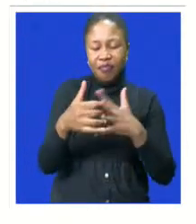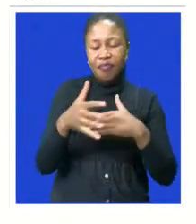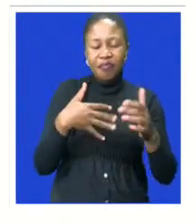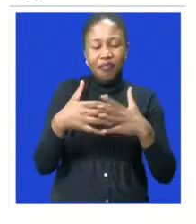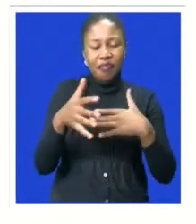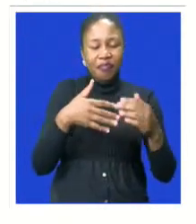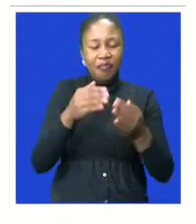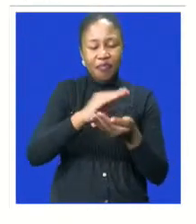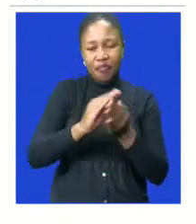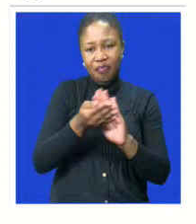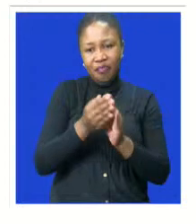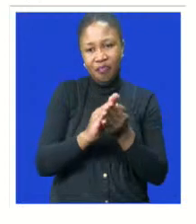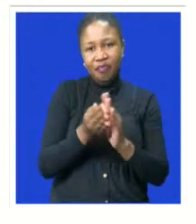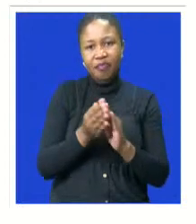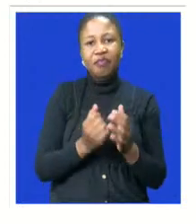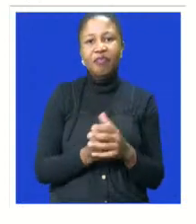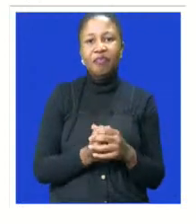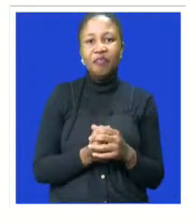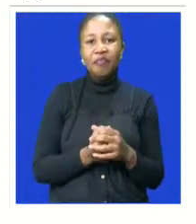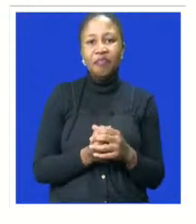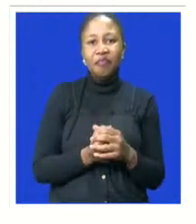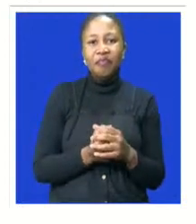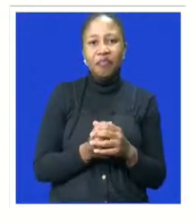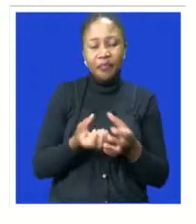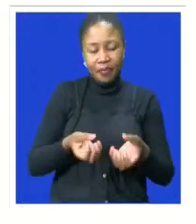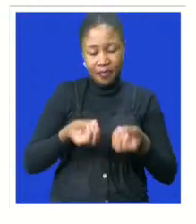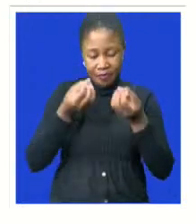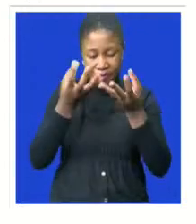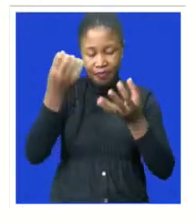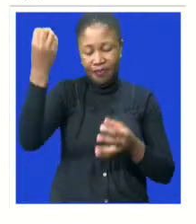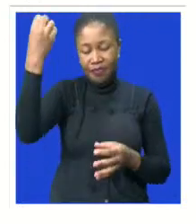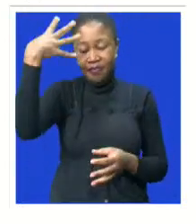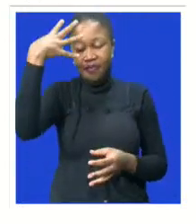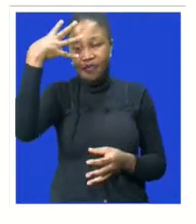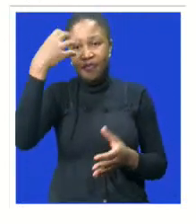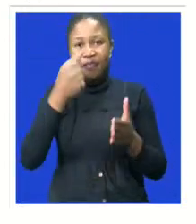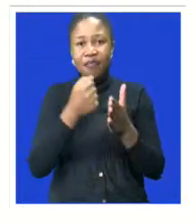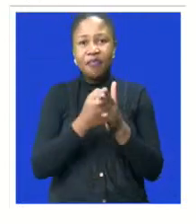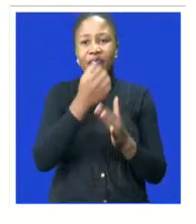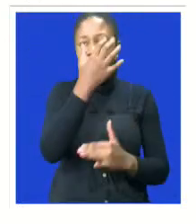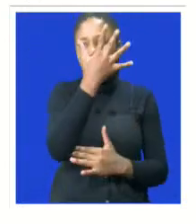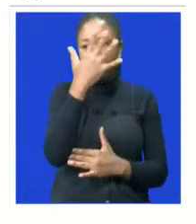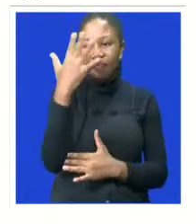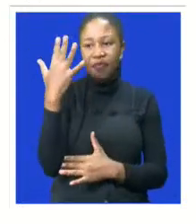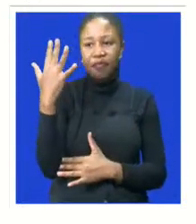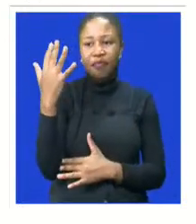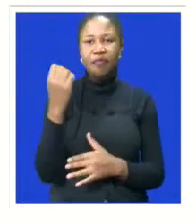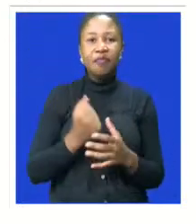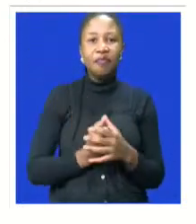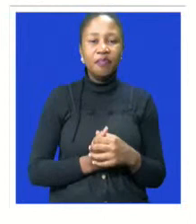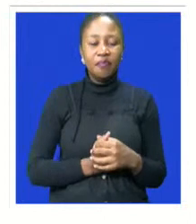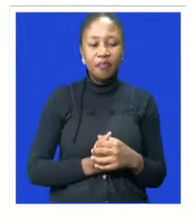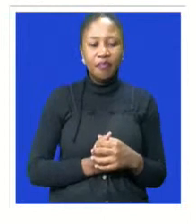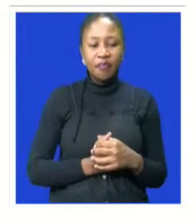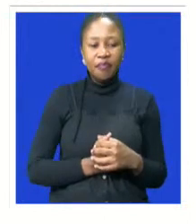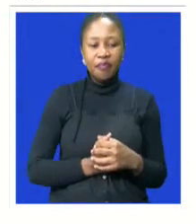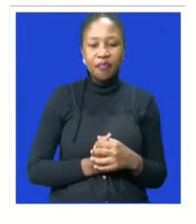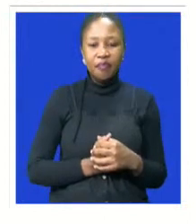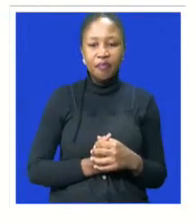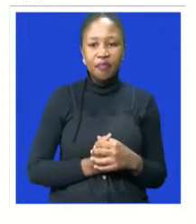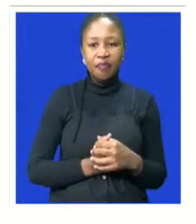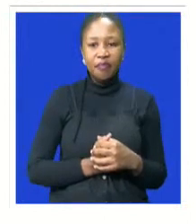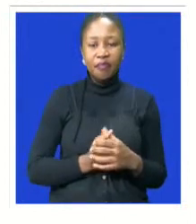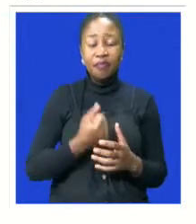He provides light for the plant. But there is one other thing that God does. You see, God